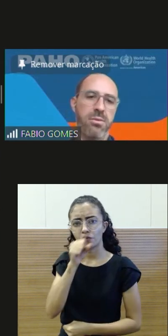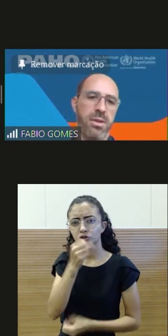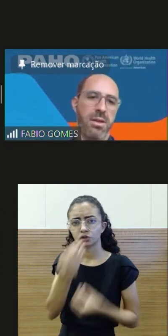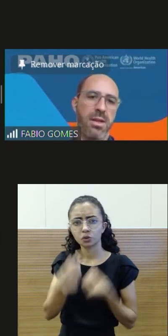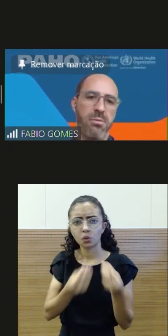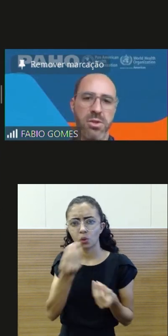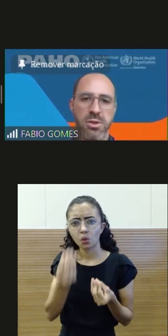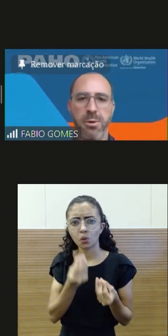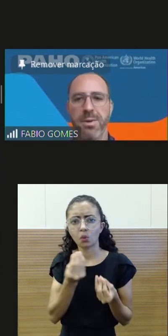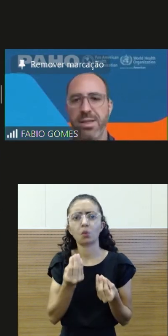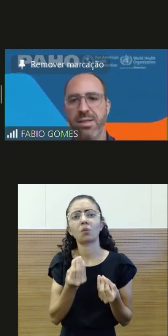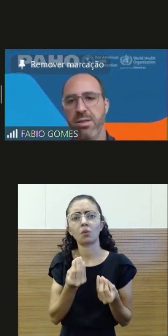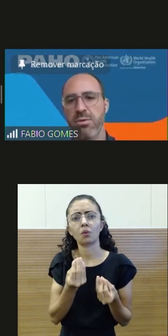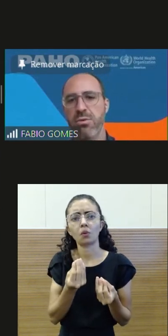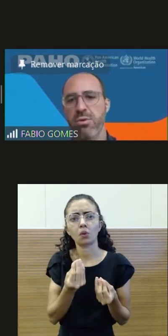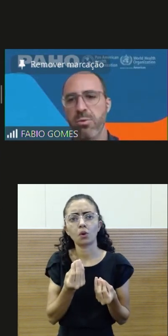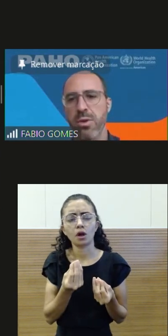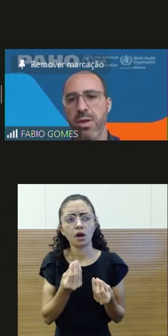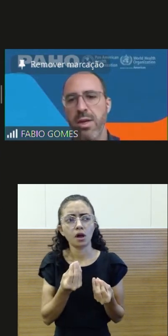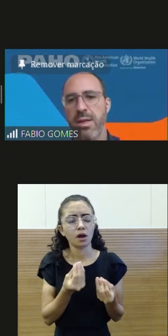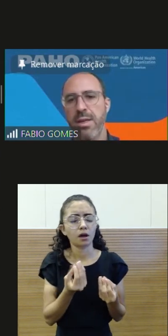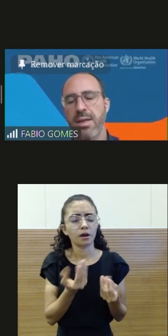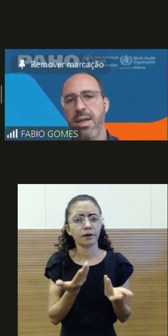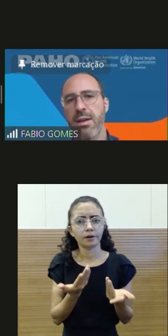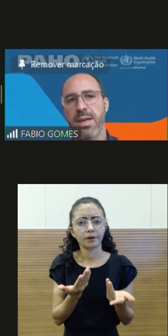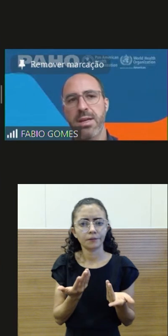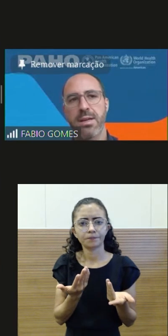ultra-processed have been increasing